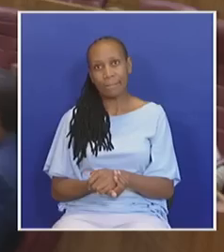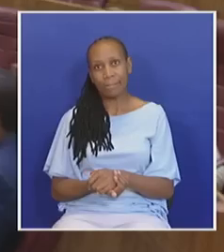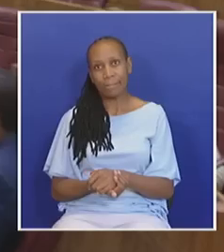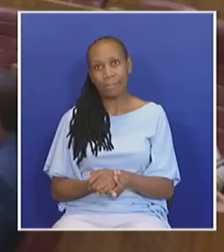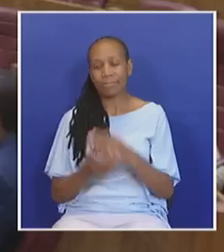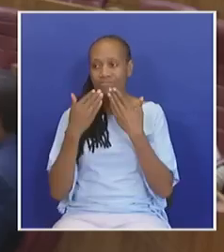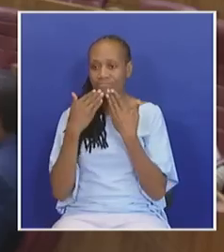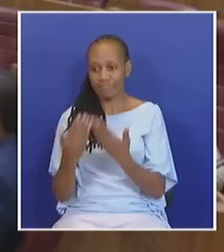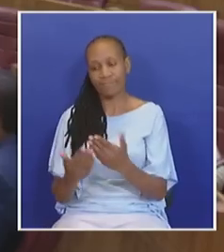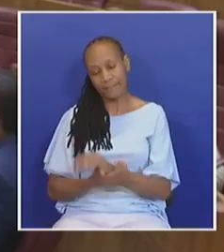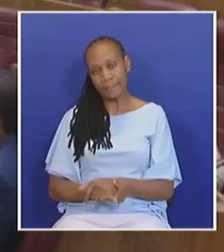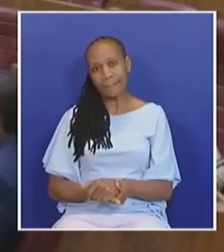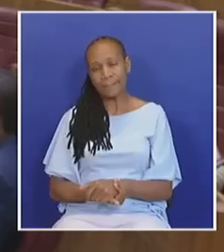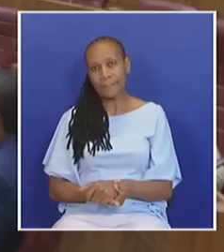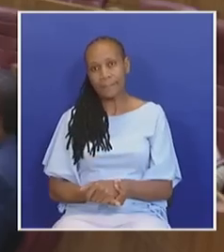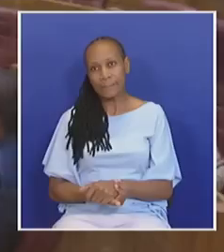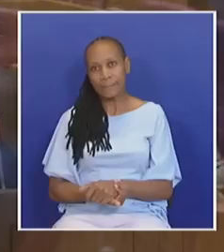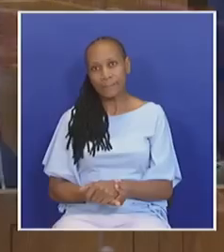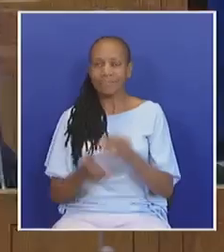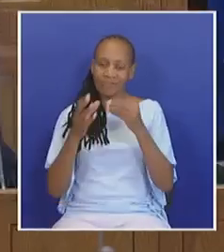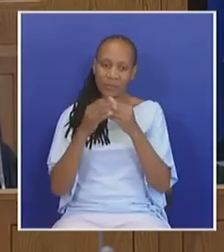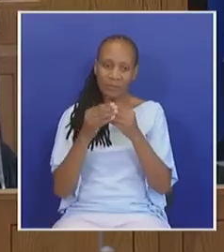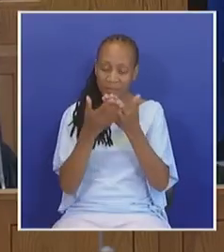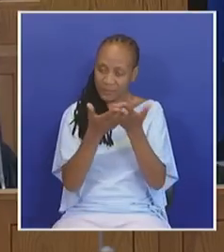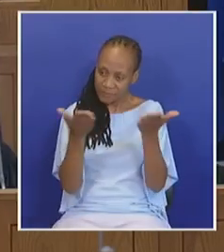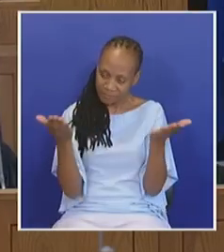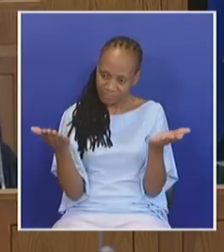Thank you. Honorable members,